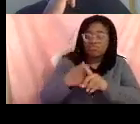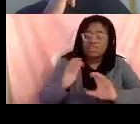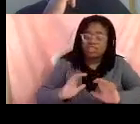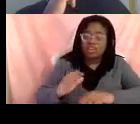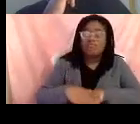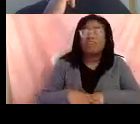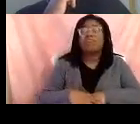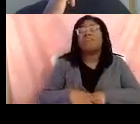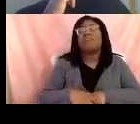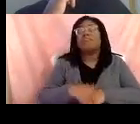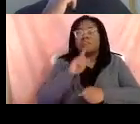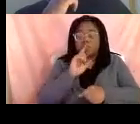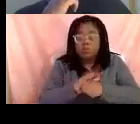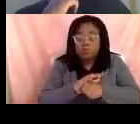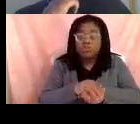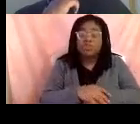devotion.